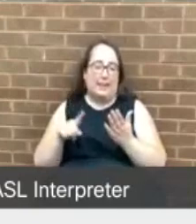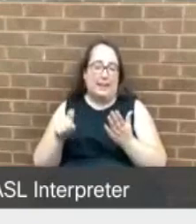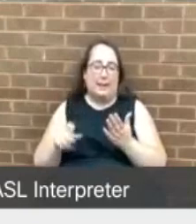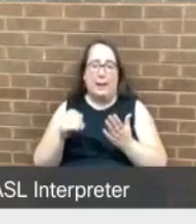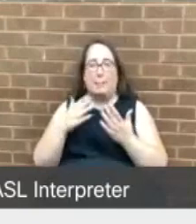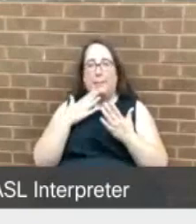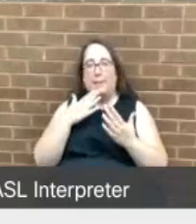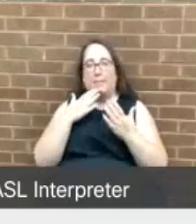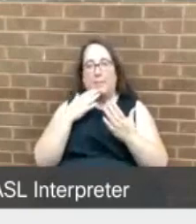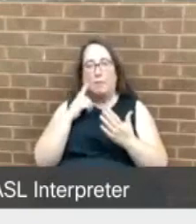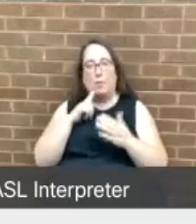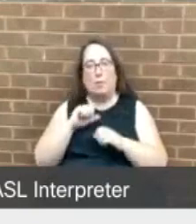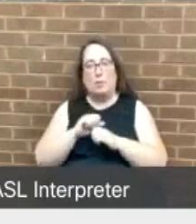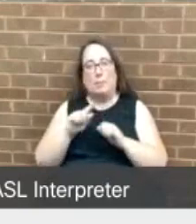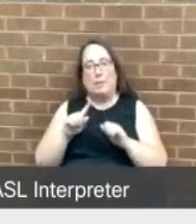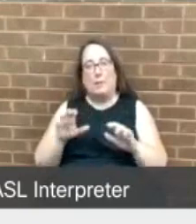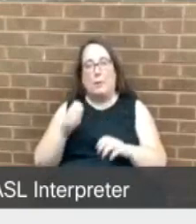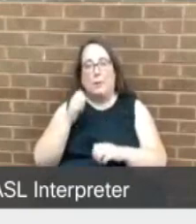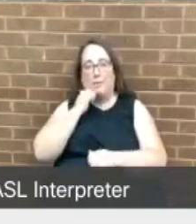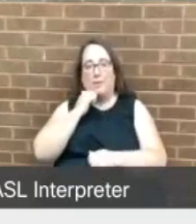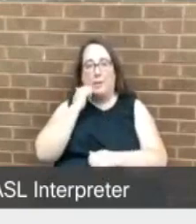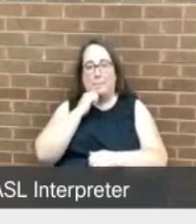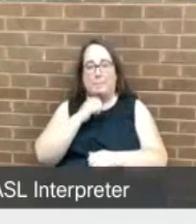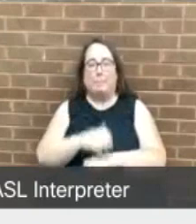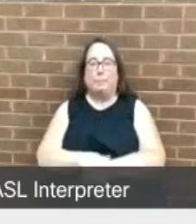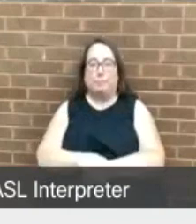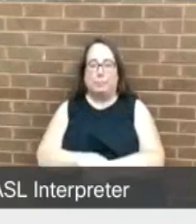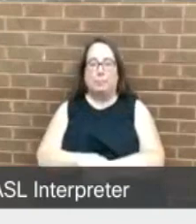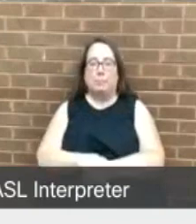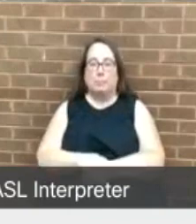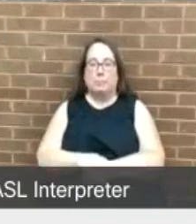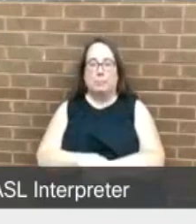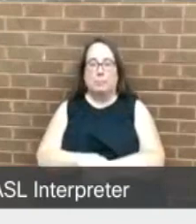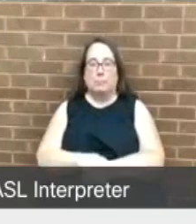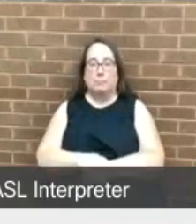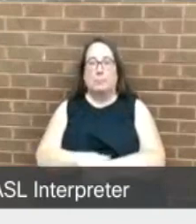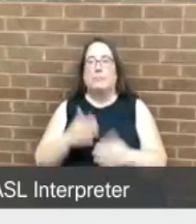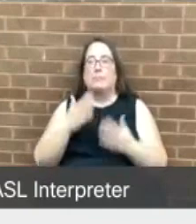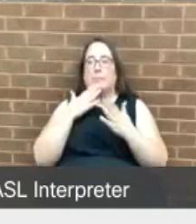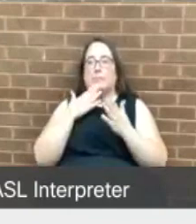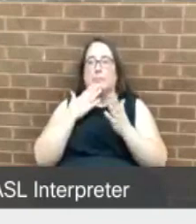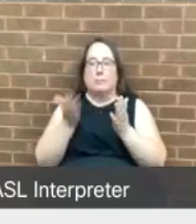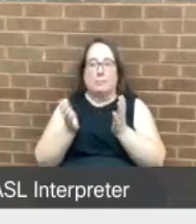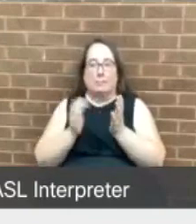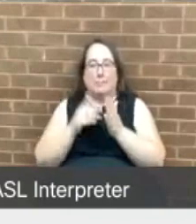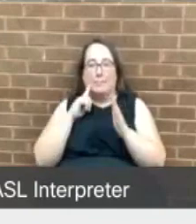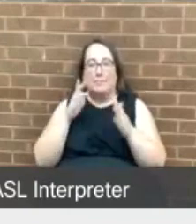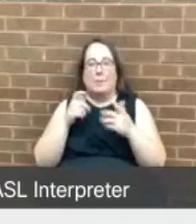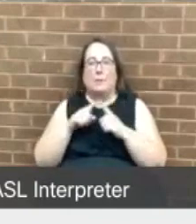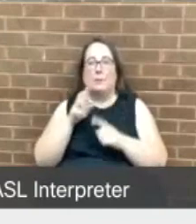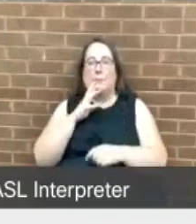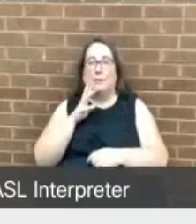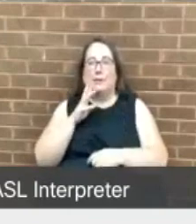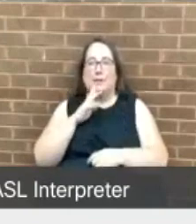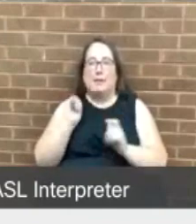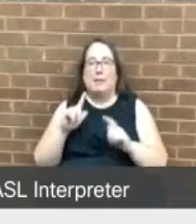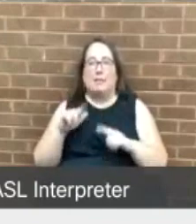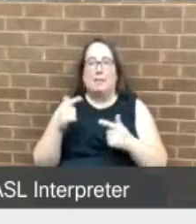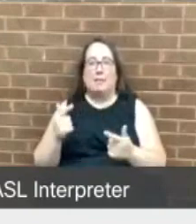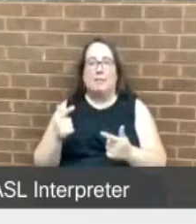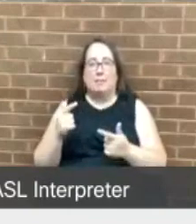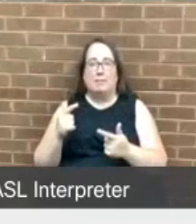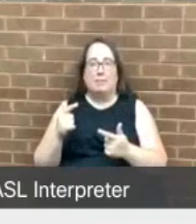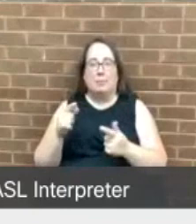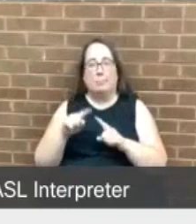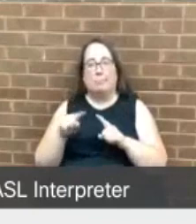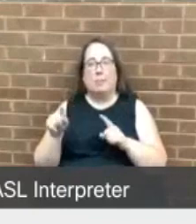grateful for the job that they do every day. With that, I'd like to thank you again for allowing me to speak, and I'll now turn it over to Ricky Smith, the Executive